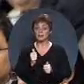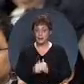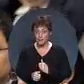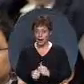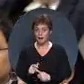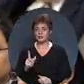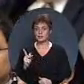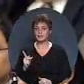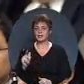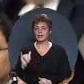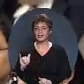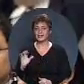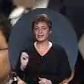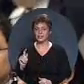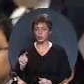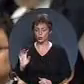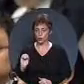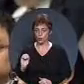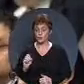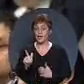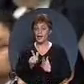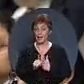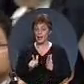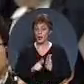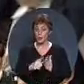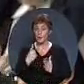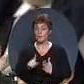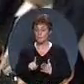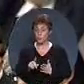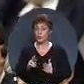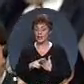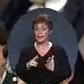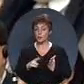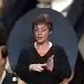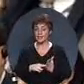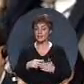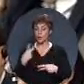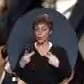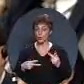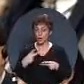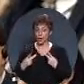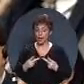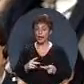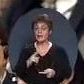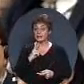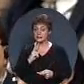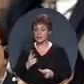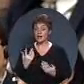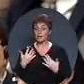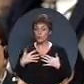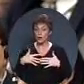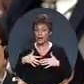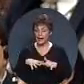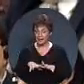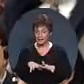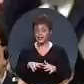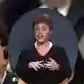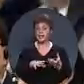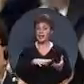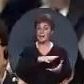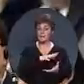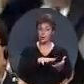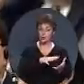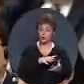strict regulations. We need air quality legislation, which will allow us to regulate in an integrated